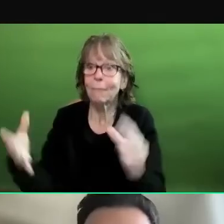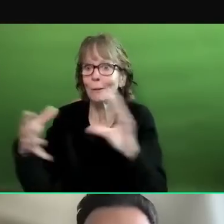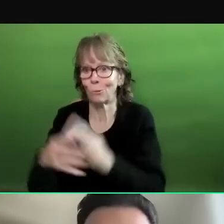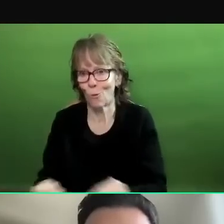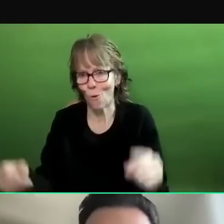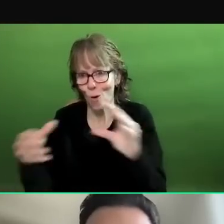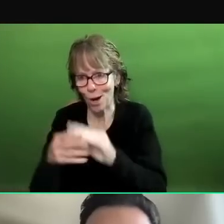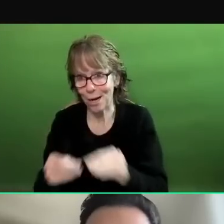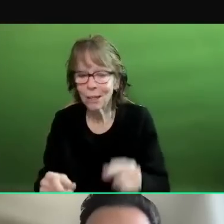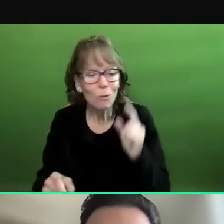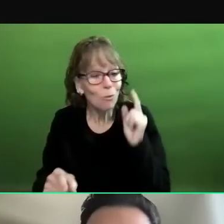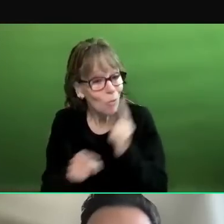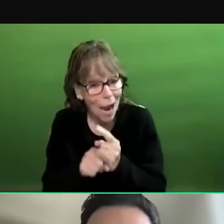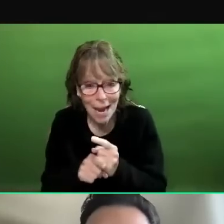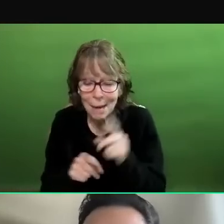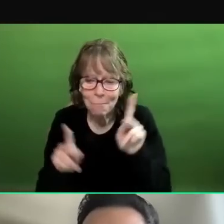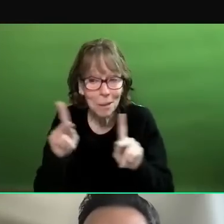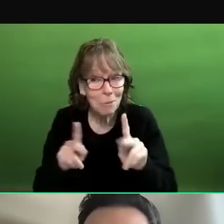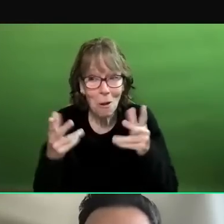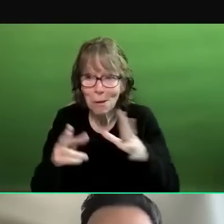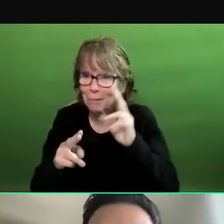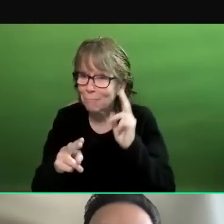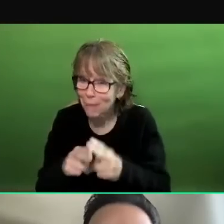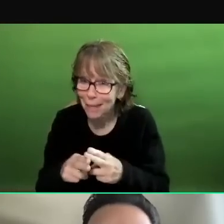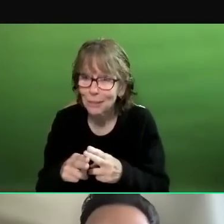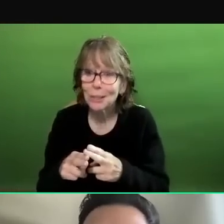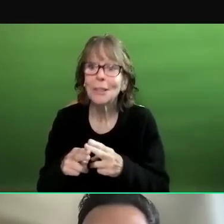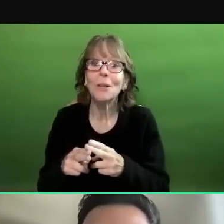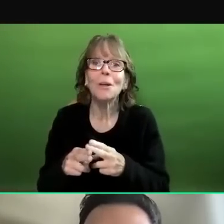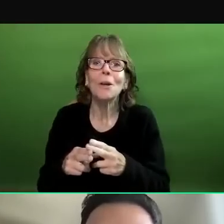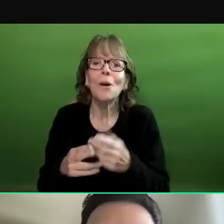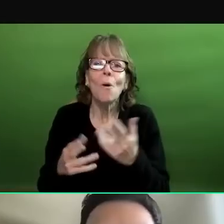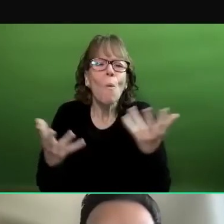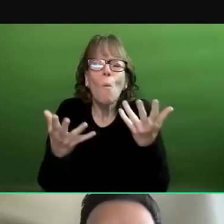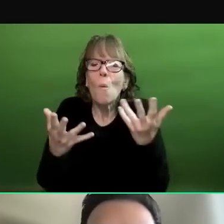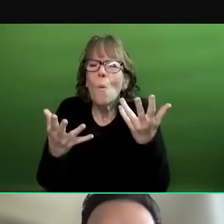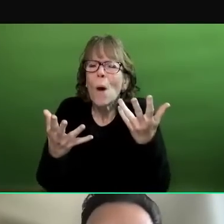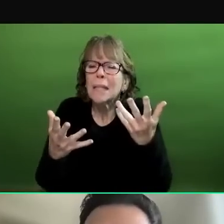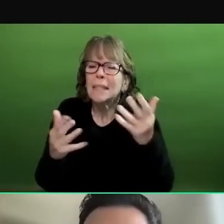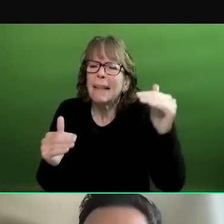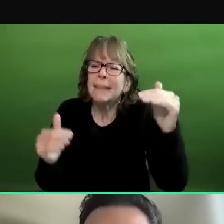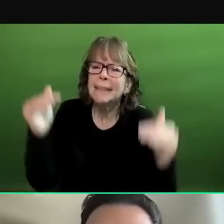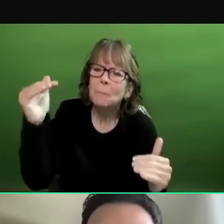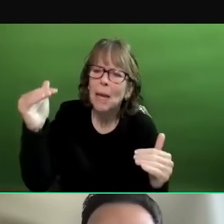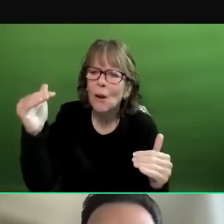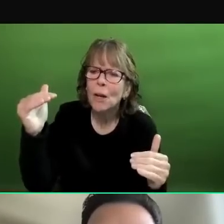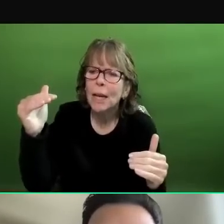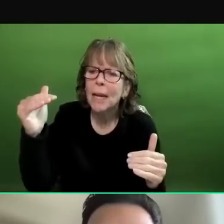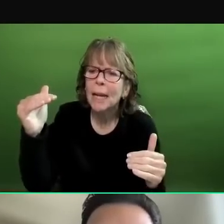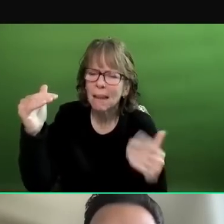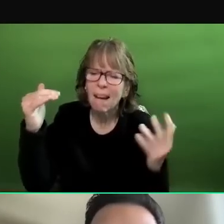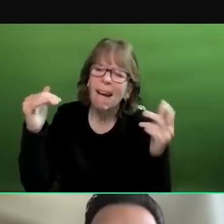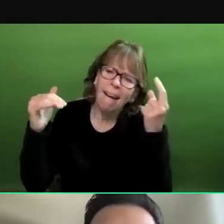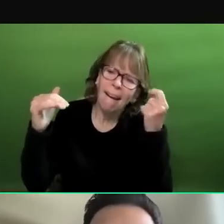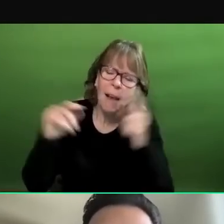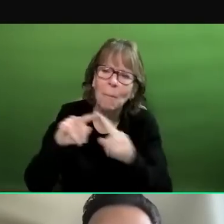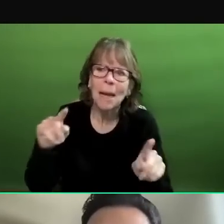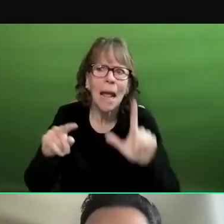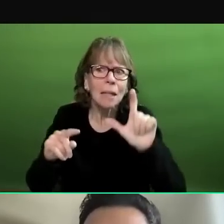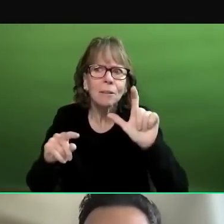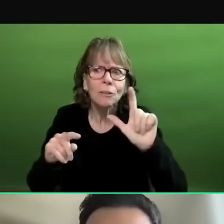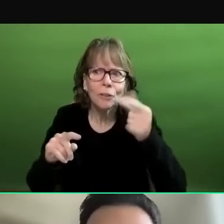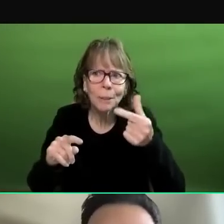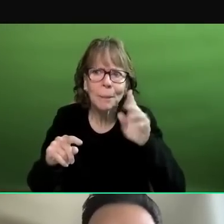that speakers have mentioned in terms of trying to understand what disparities look like for LGBTQ people with disabilities